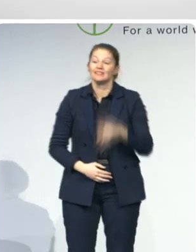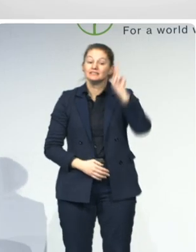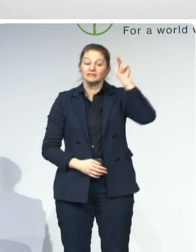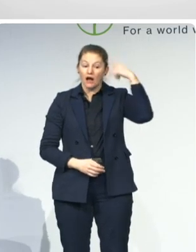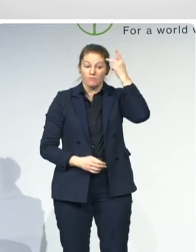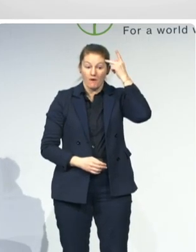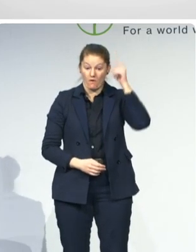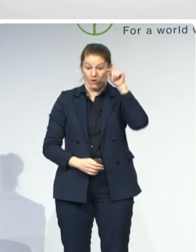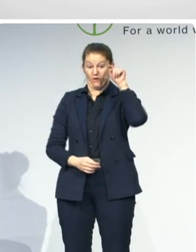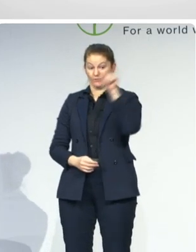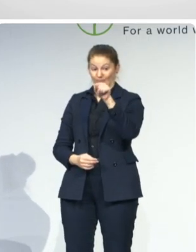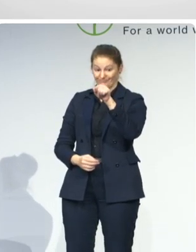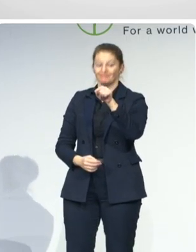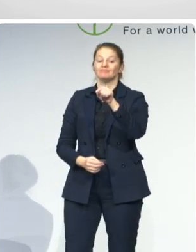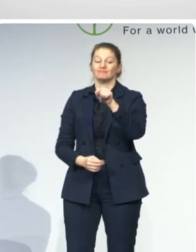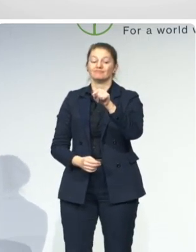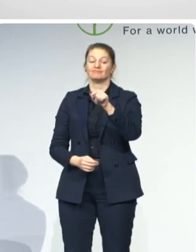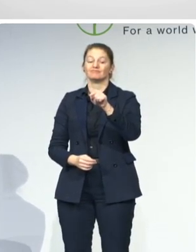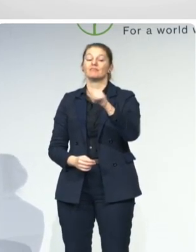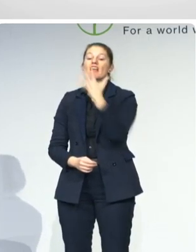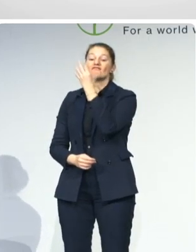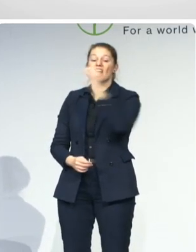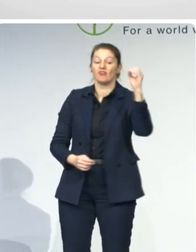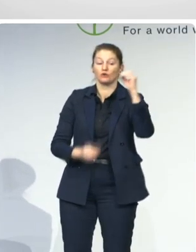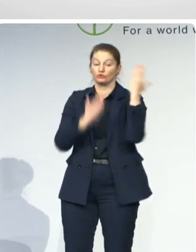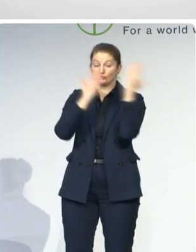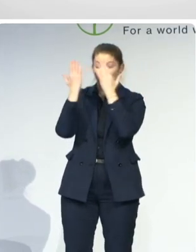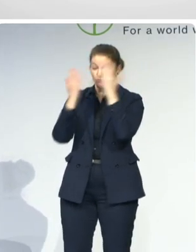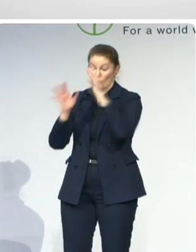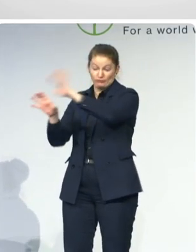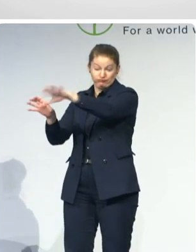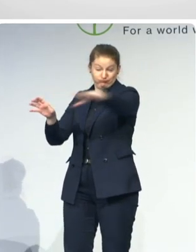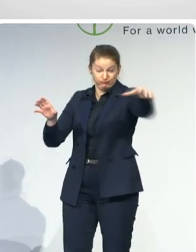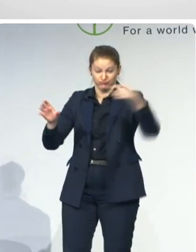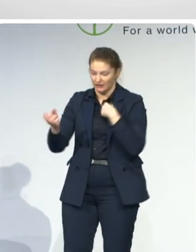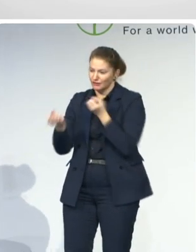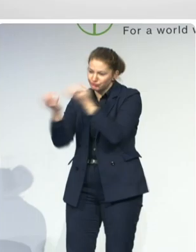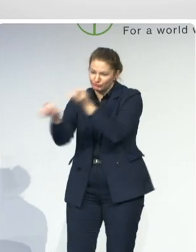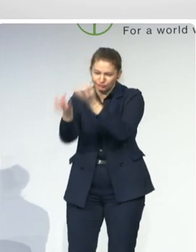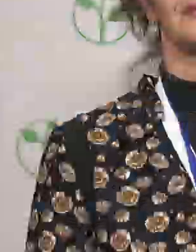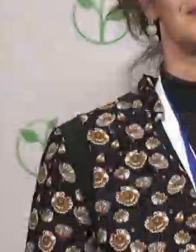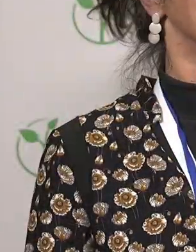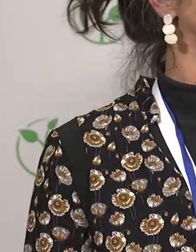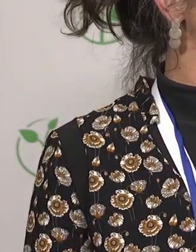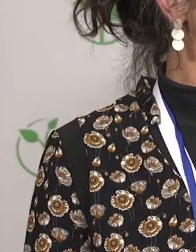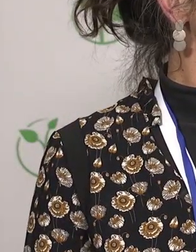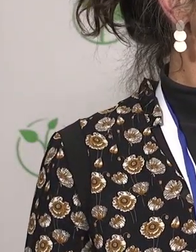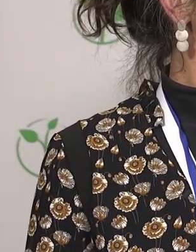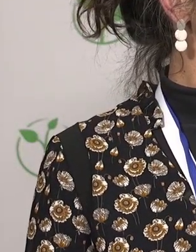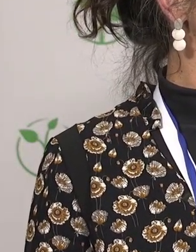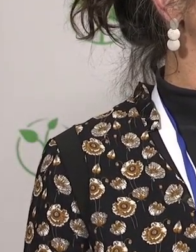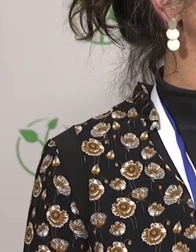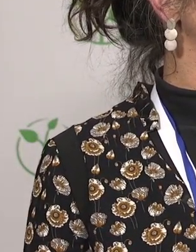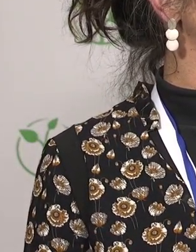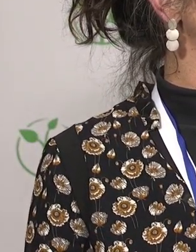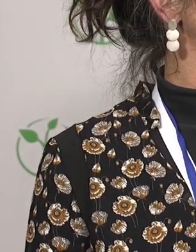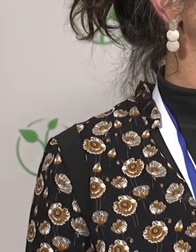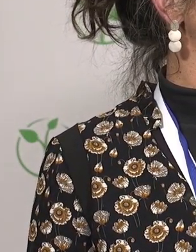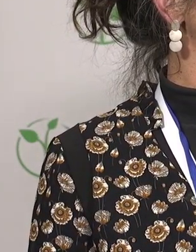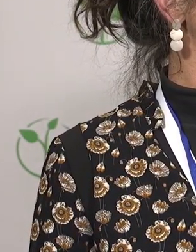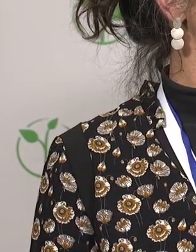than 500 schools and trained over 2,100 students. We would like to thank the